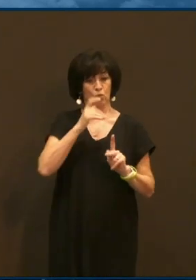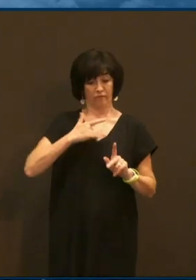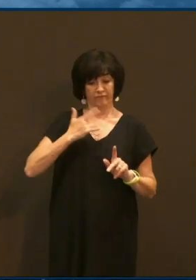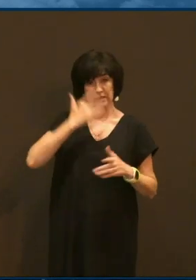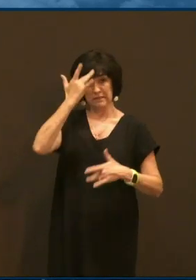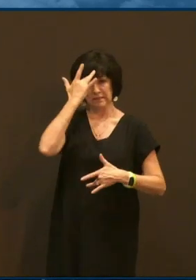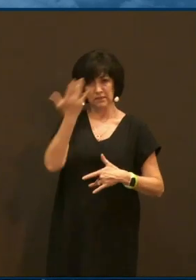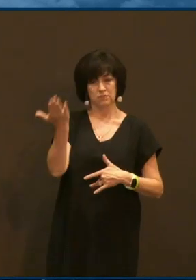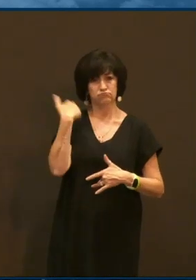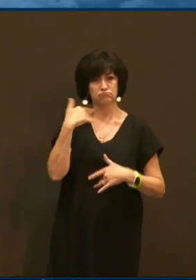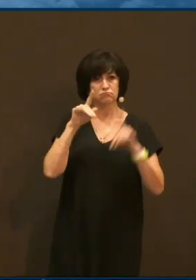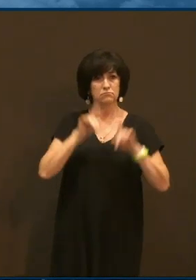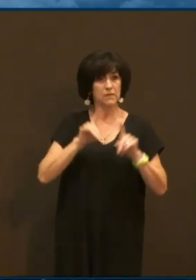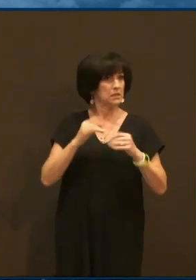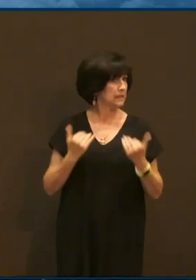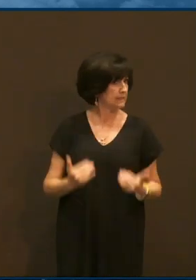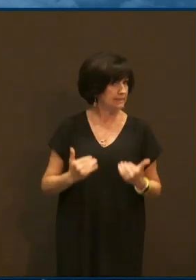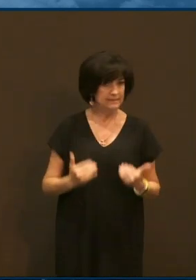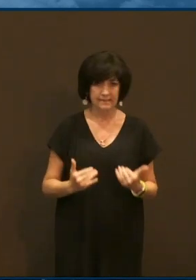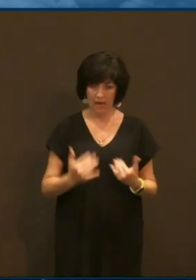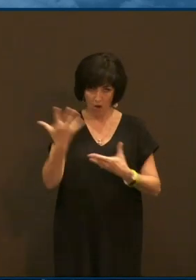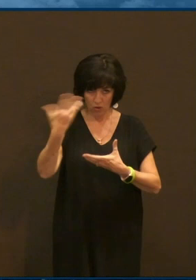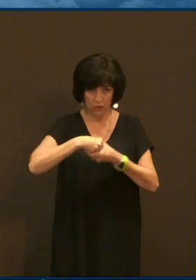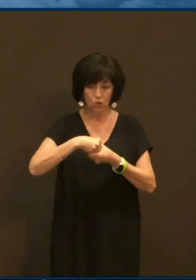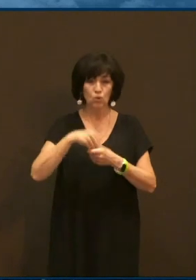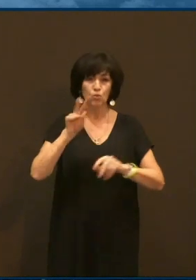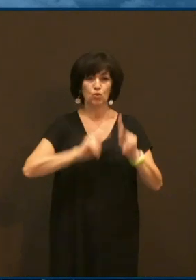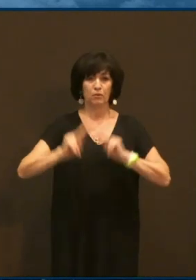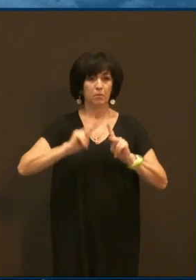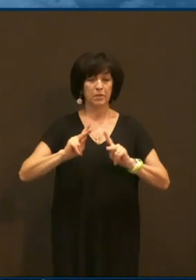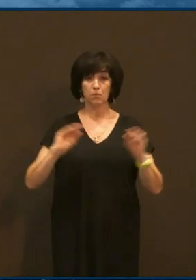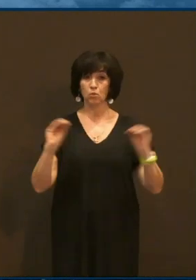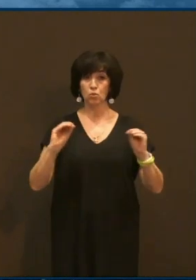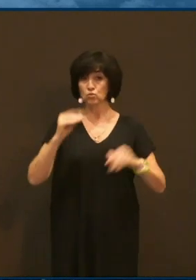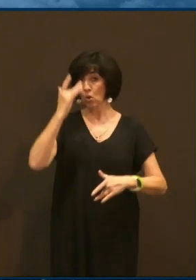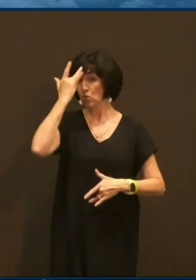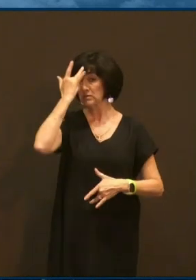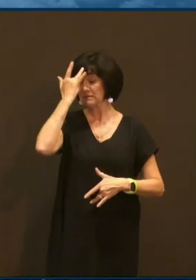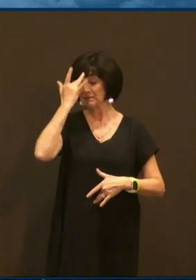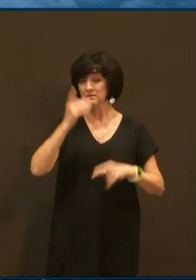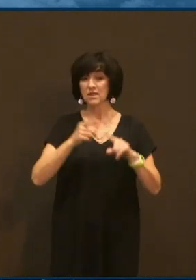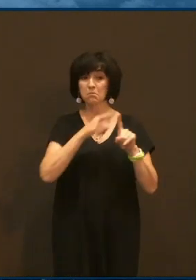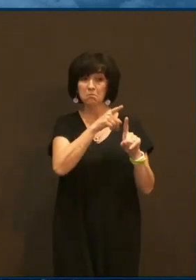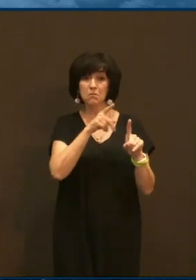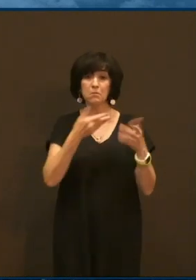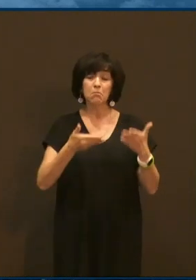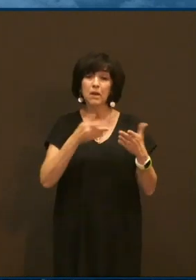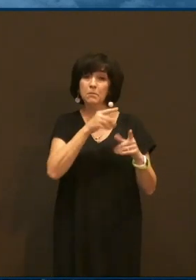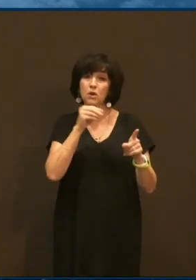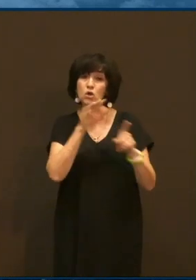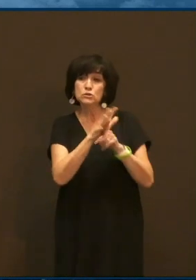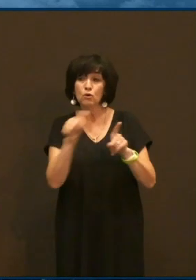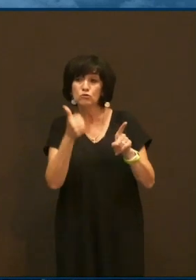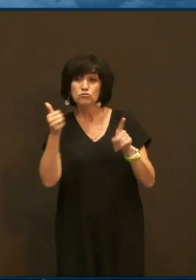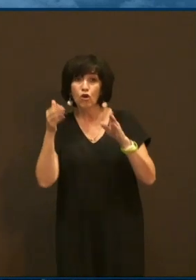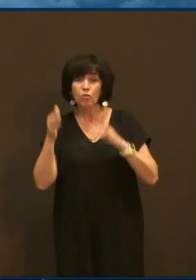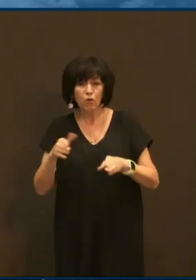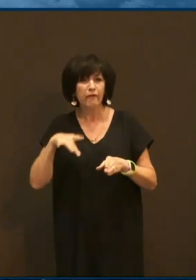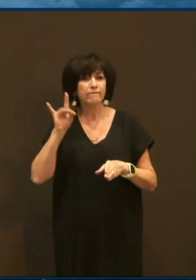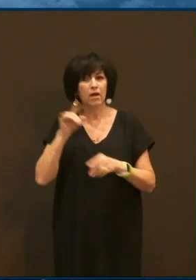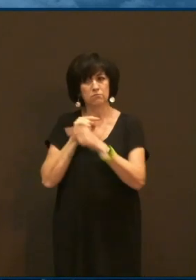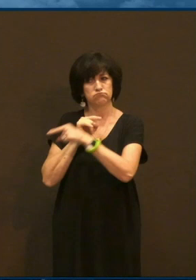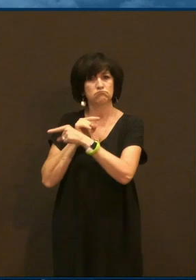that to happen, but that's a pretty good number and certainly where we want to be. I would